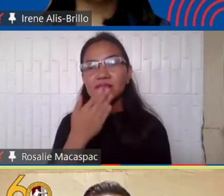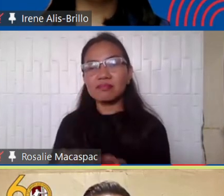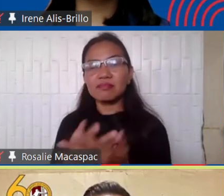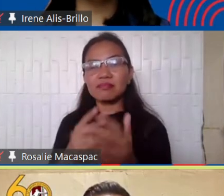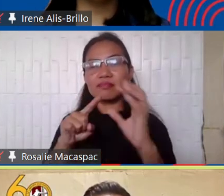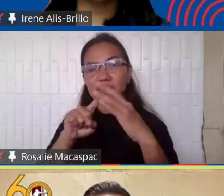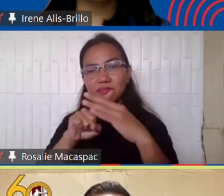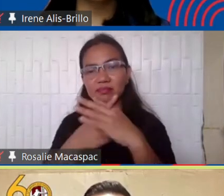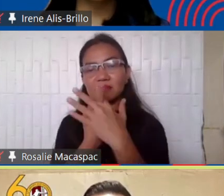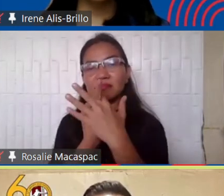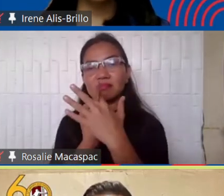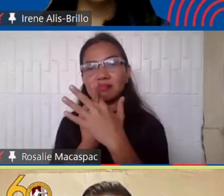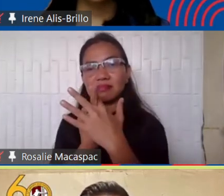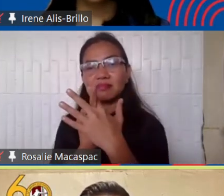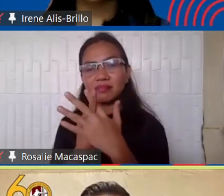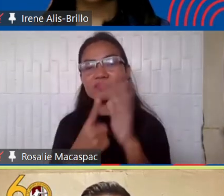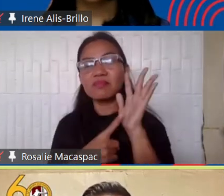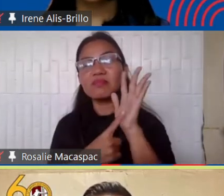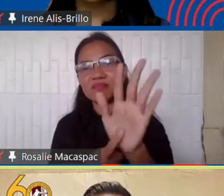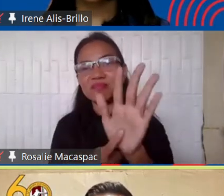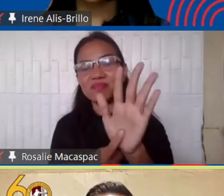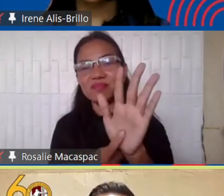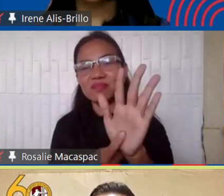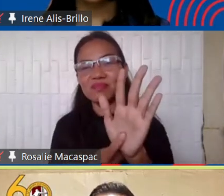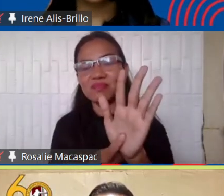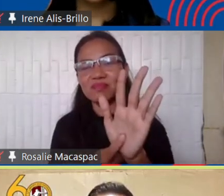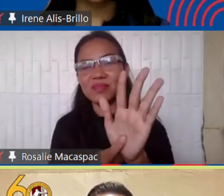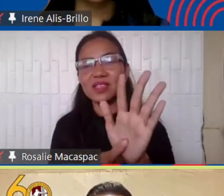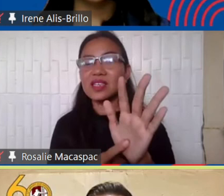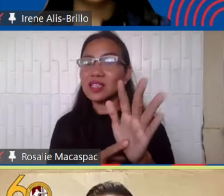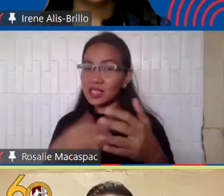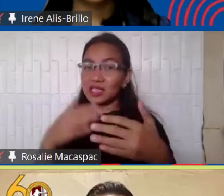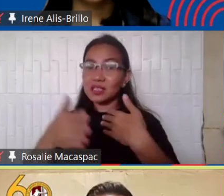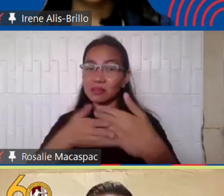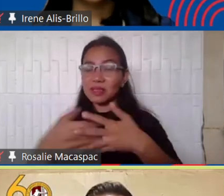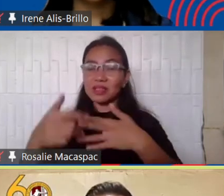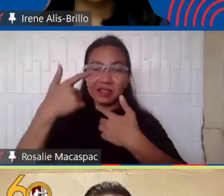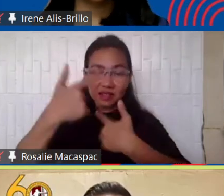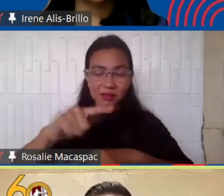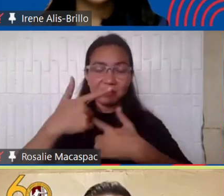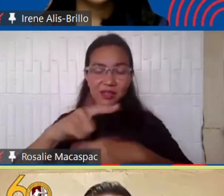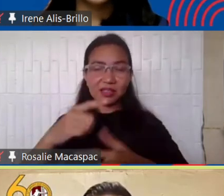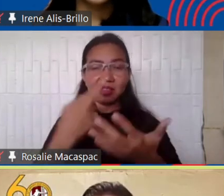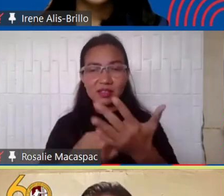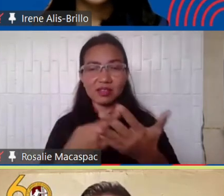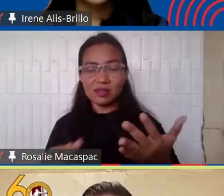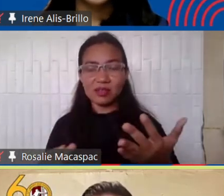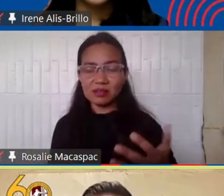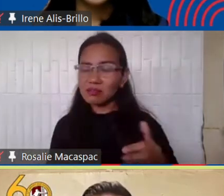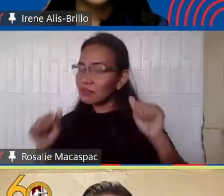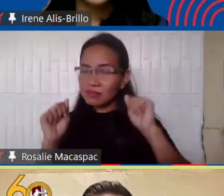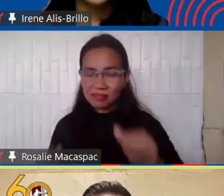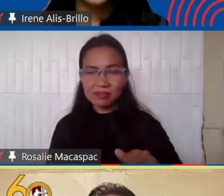show that with our limited capacity, with our limited resources, we can do these things. What